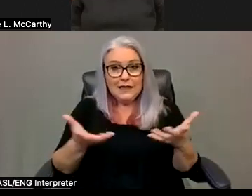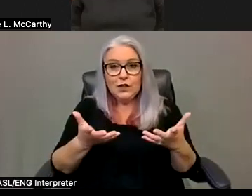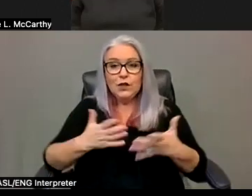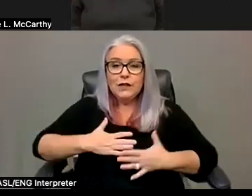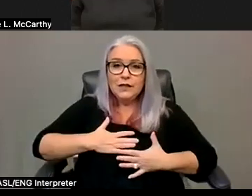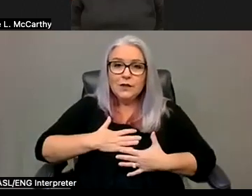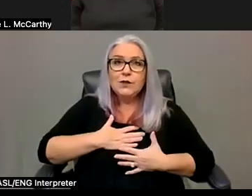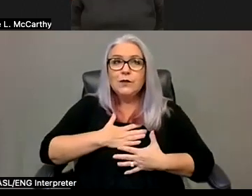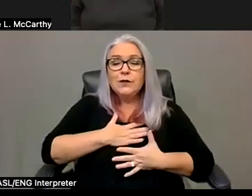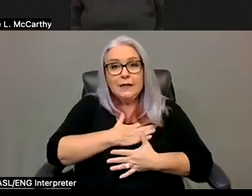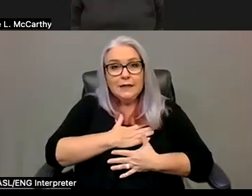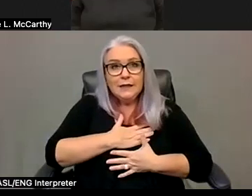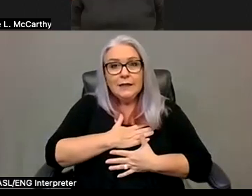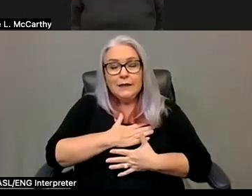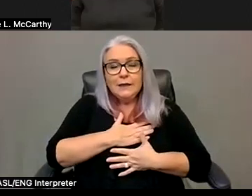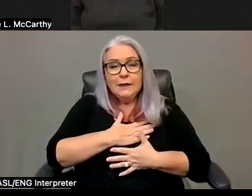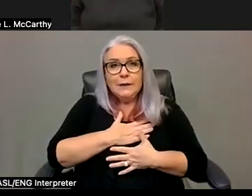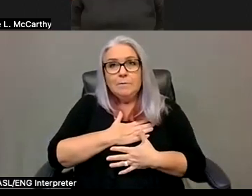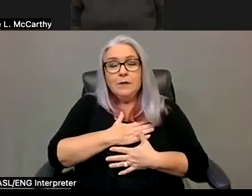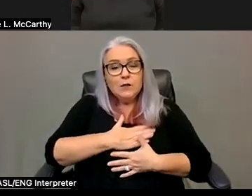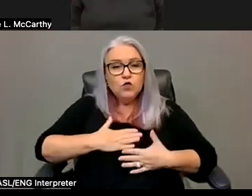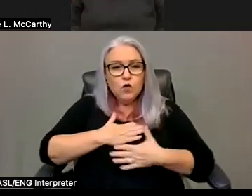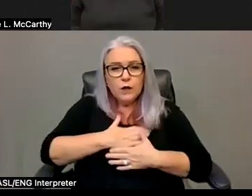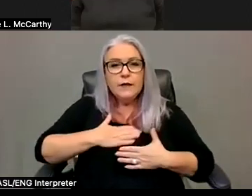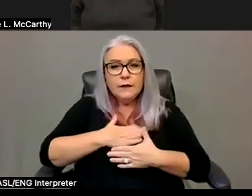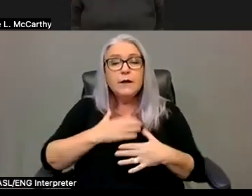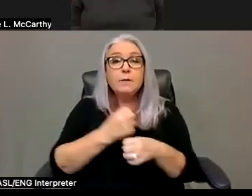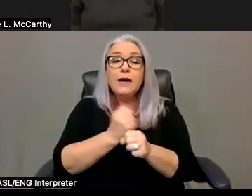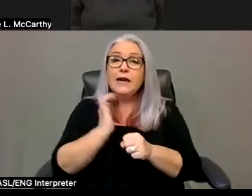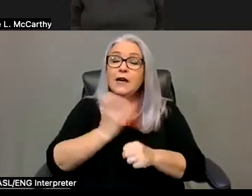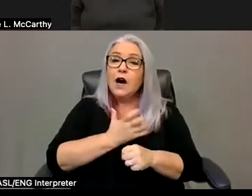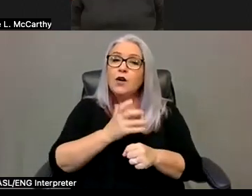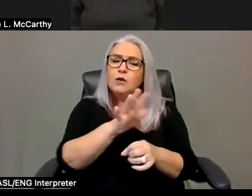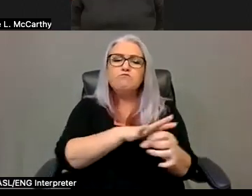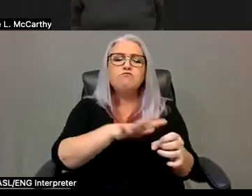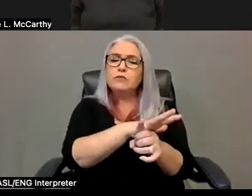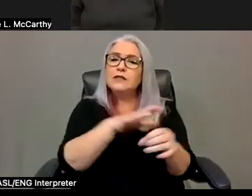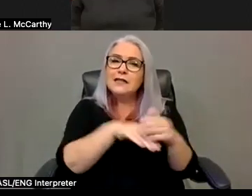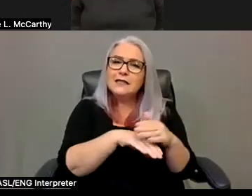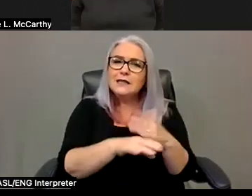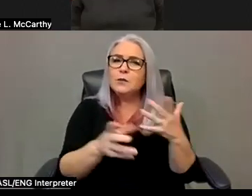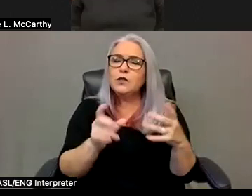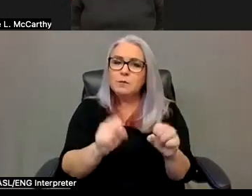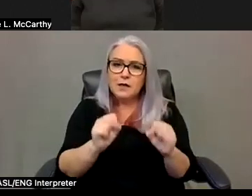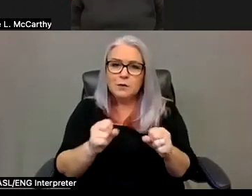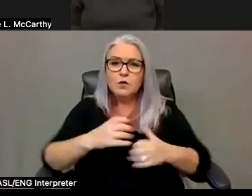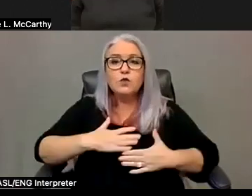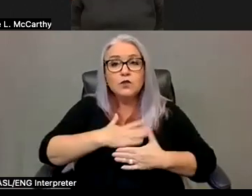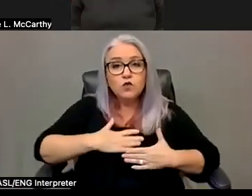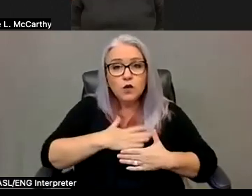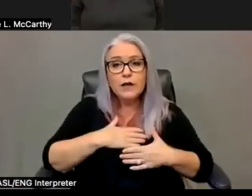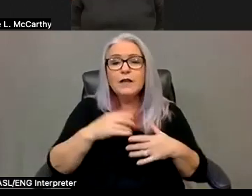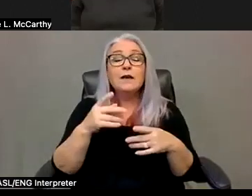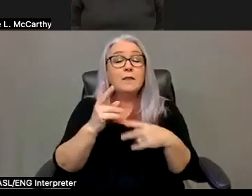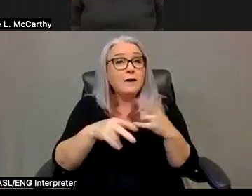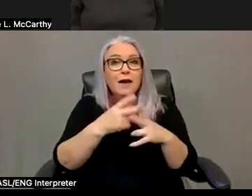enjoying making our village as accessible as possible for people to enjoy the kinds of public spaces that we